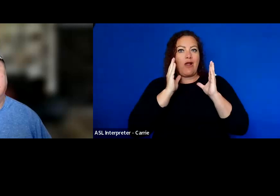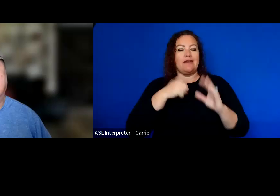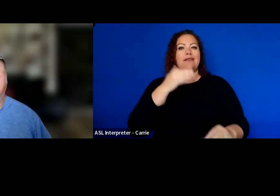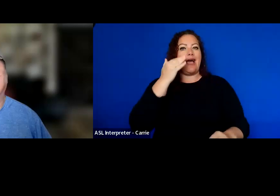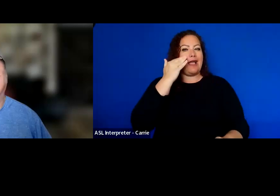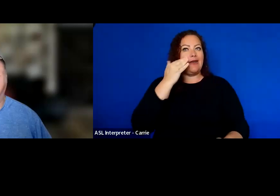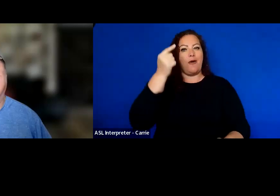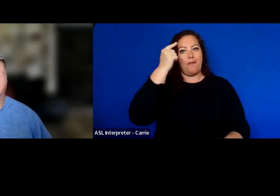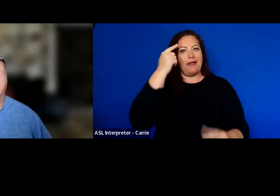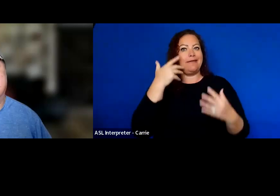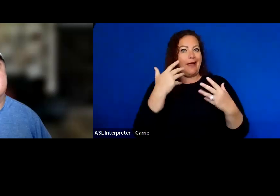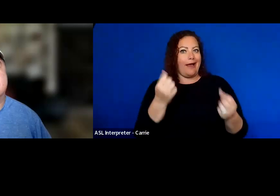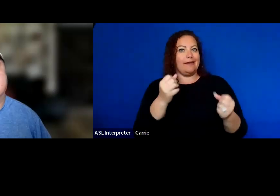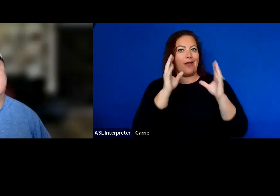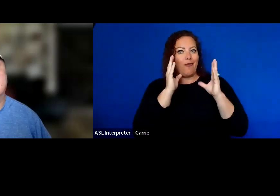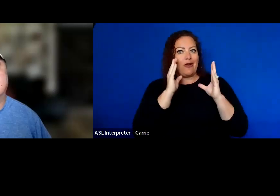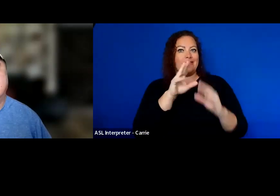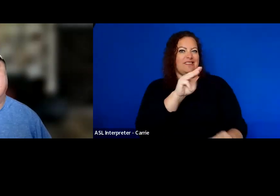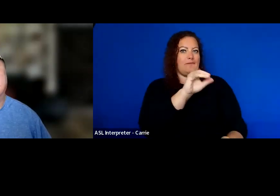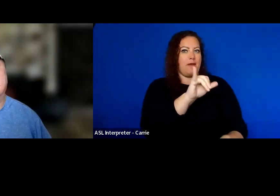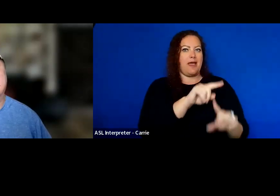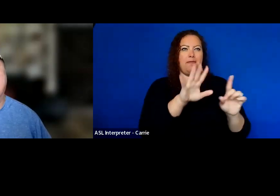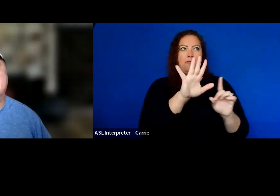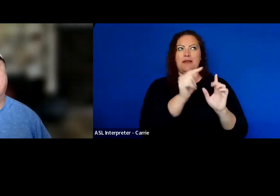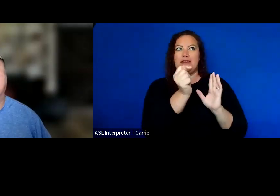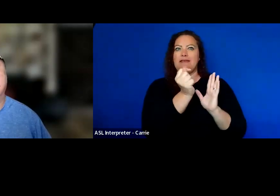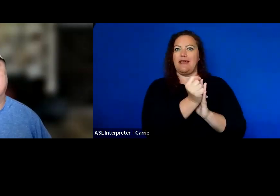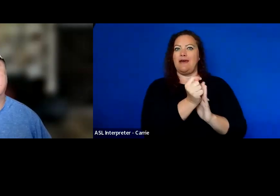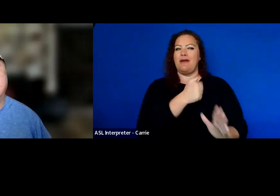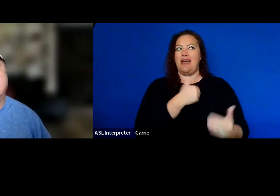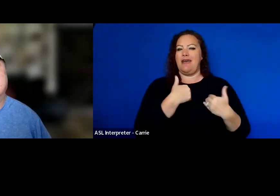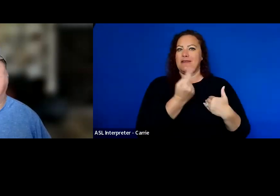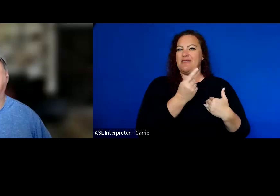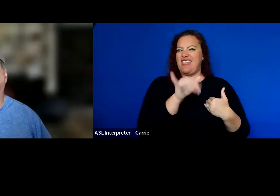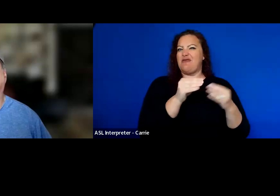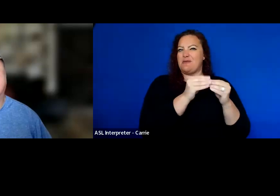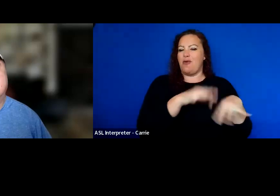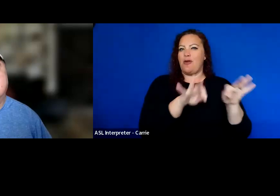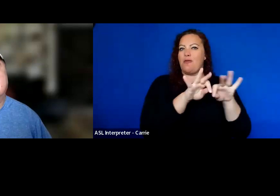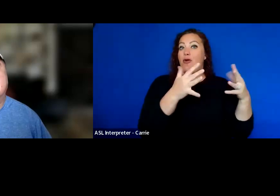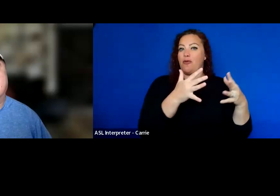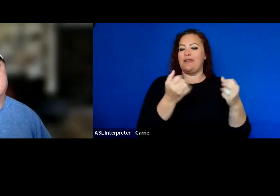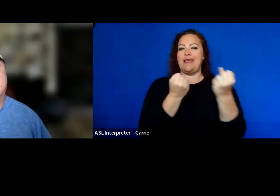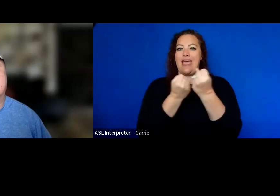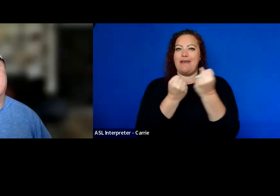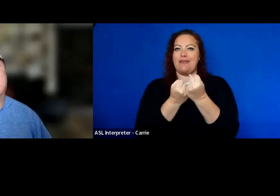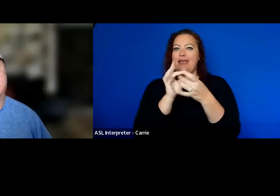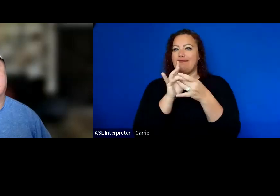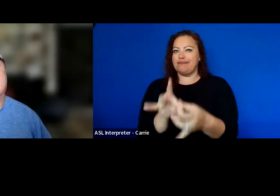May, but at that time, I think I had something I felt was more important was to advocate